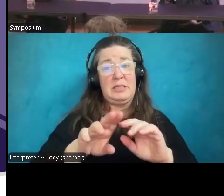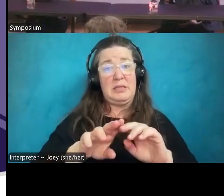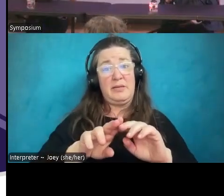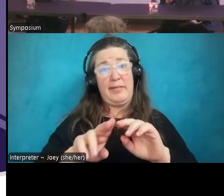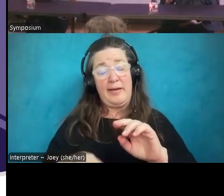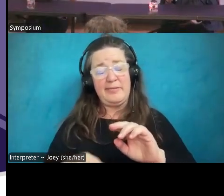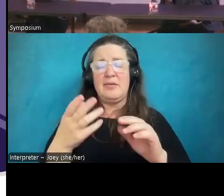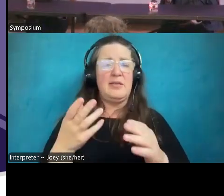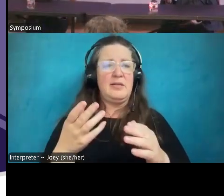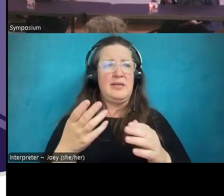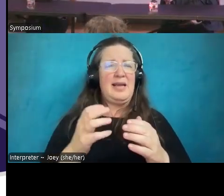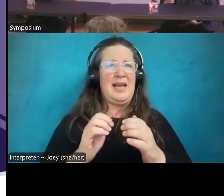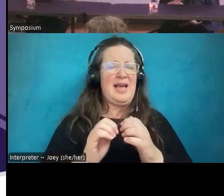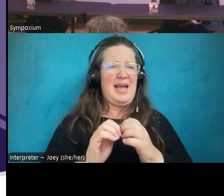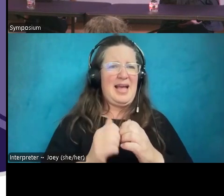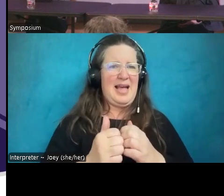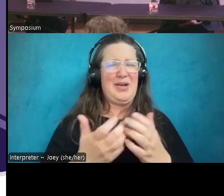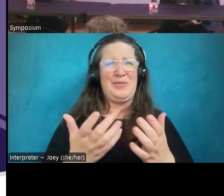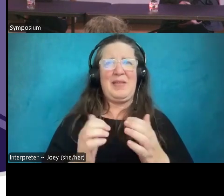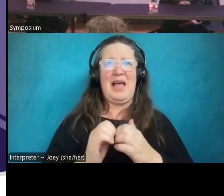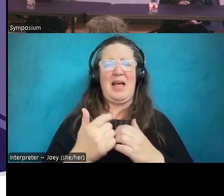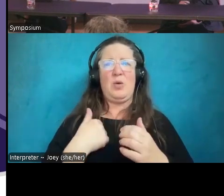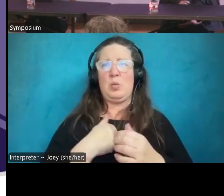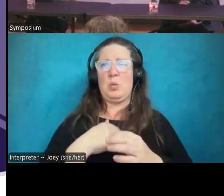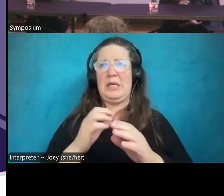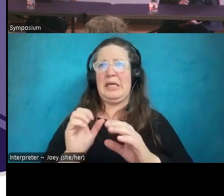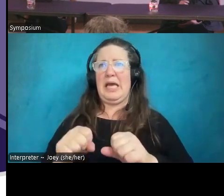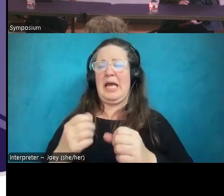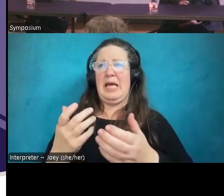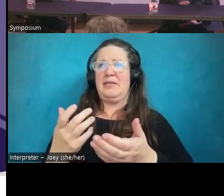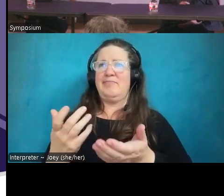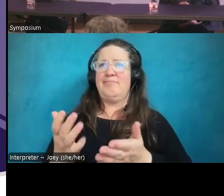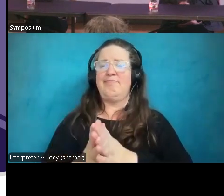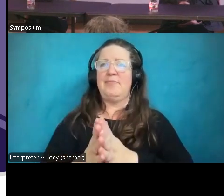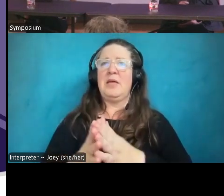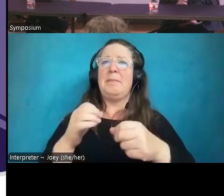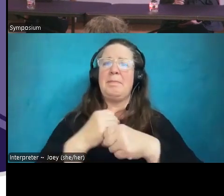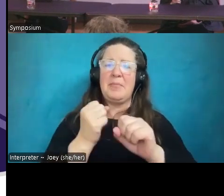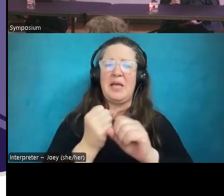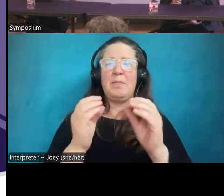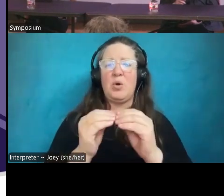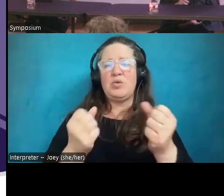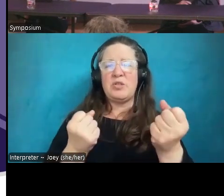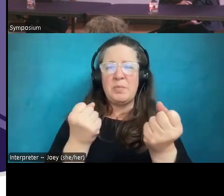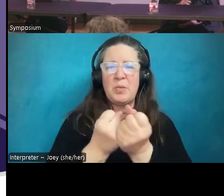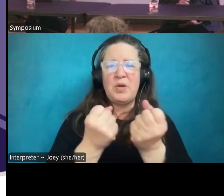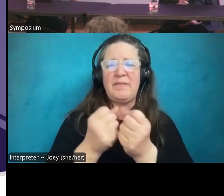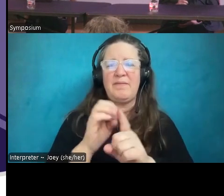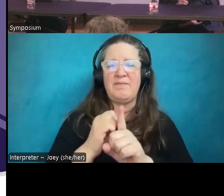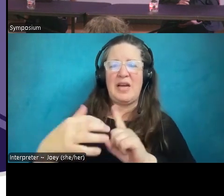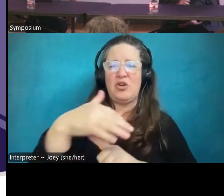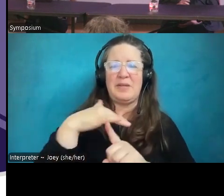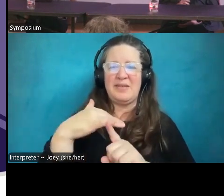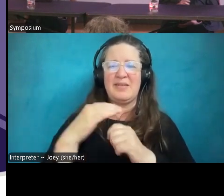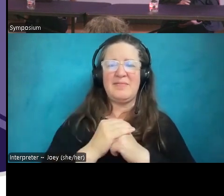a way to talk to your advocates and make a more supportive environment? Because there's a limitation